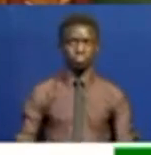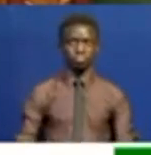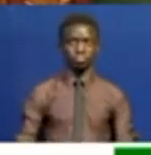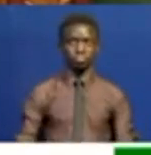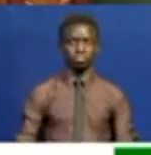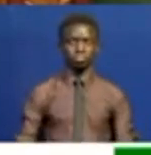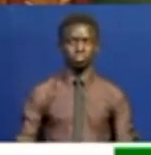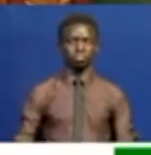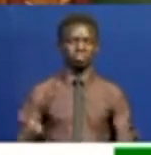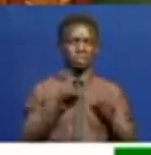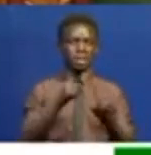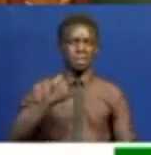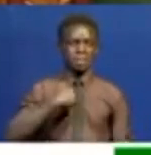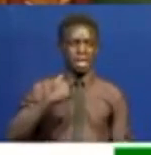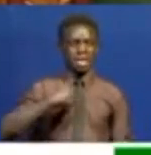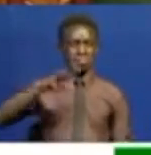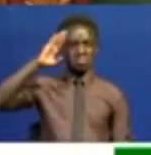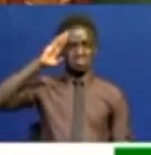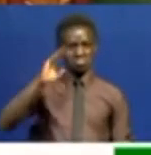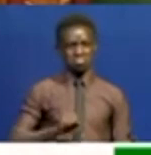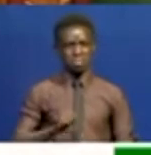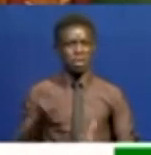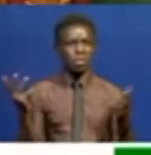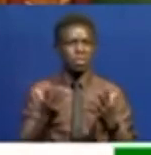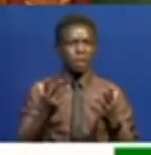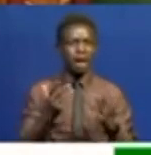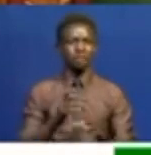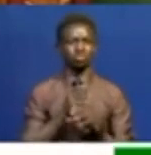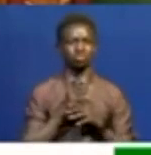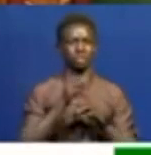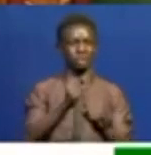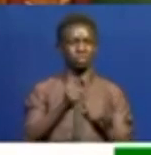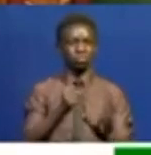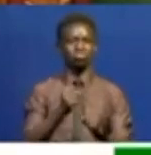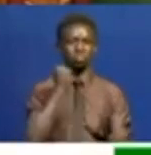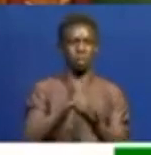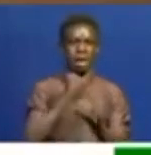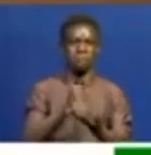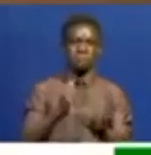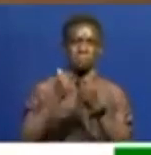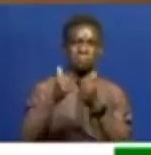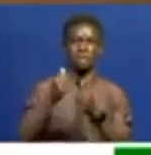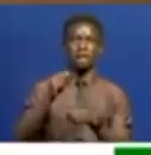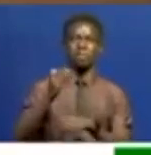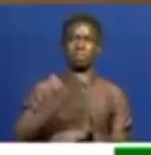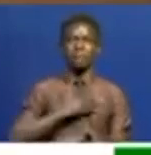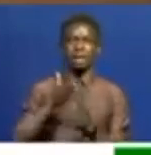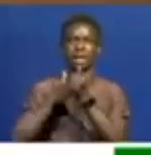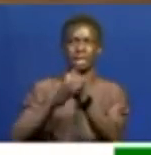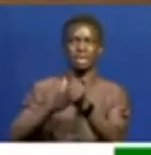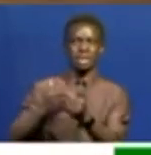I salute the courage and patriotism of my fellow leaders who have embraced national dialogue and